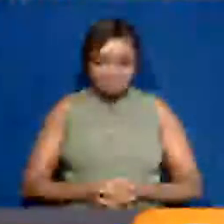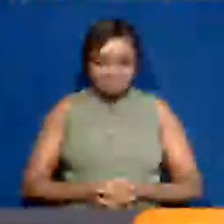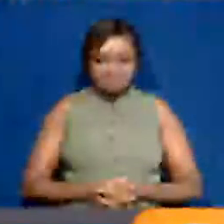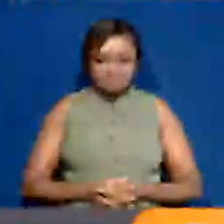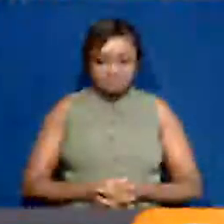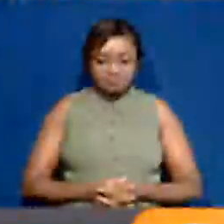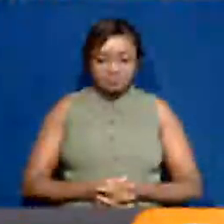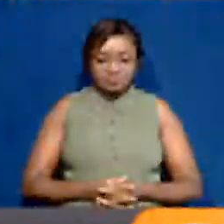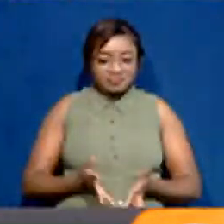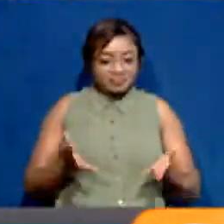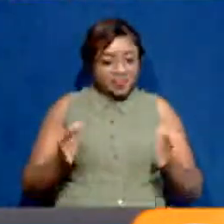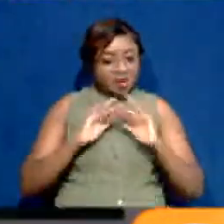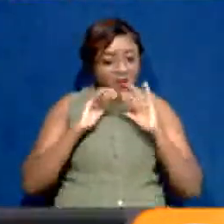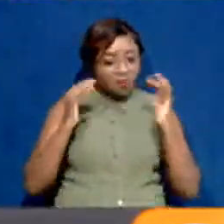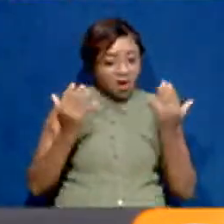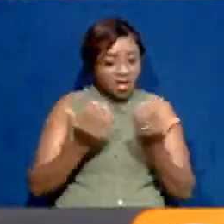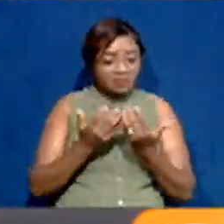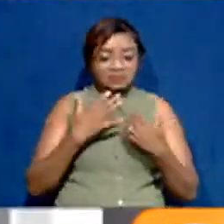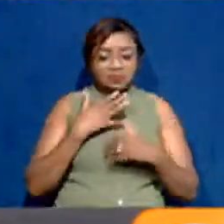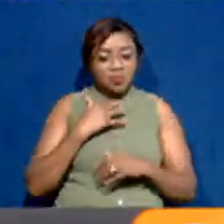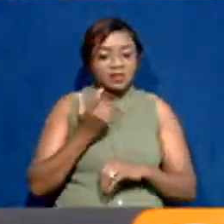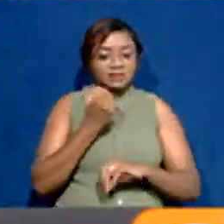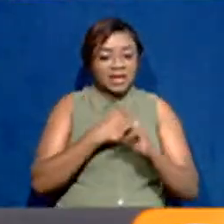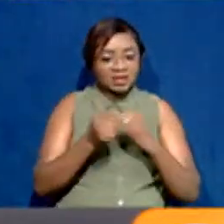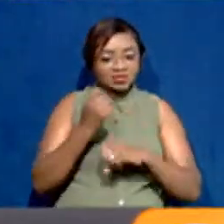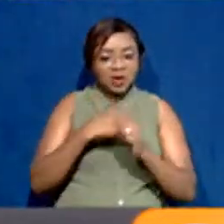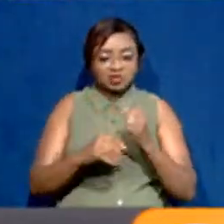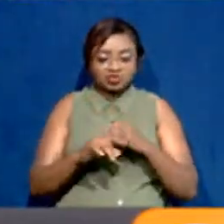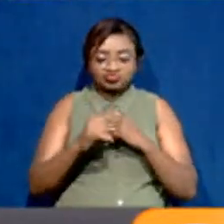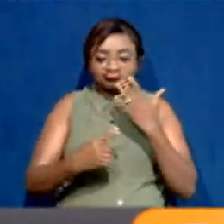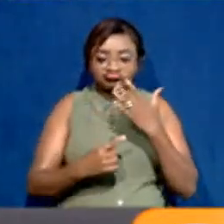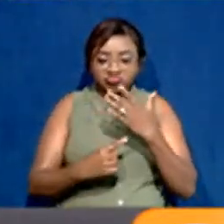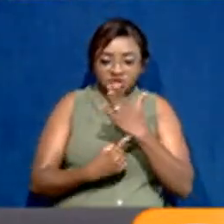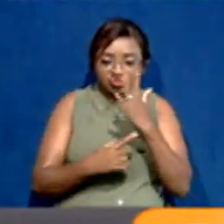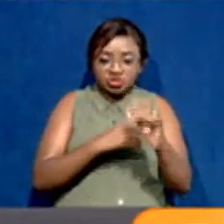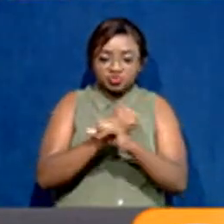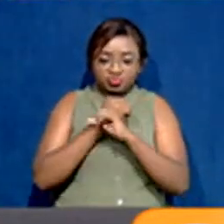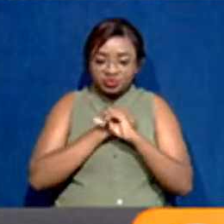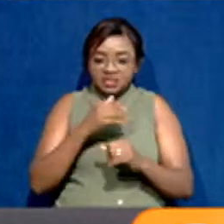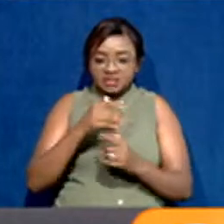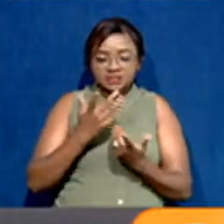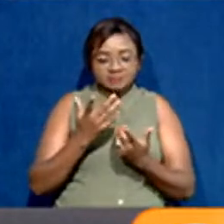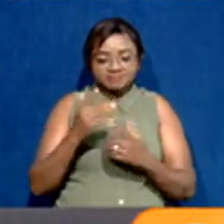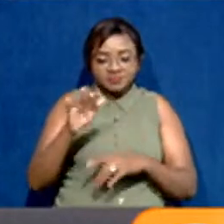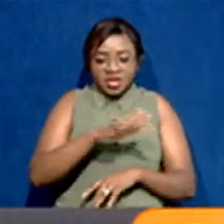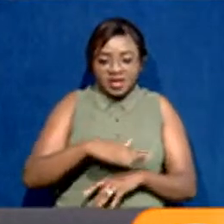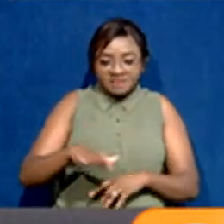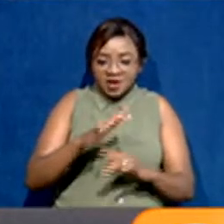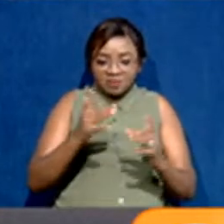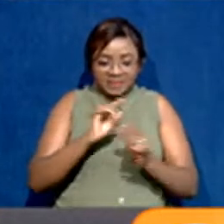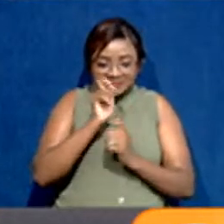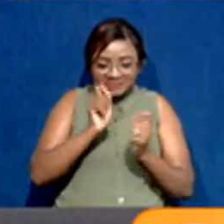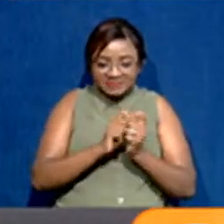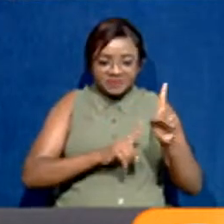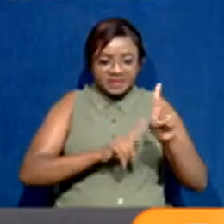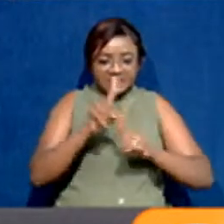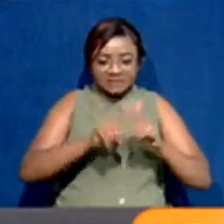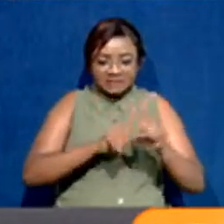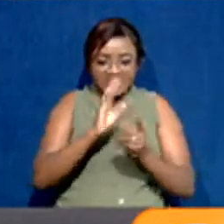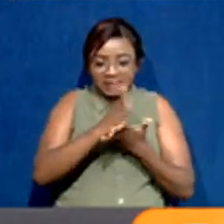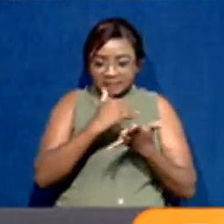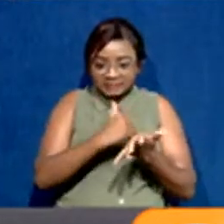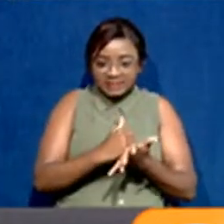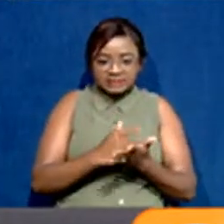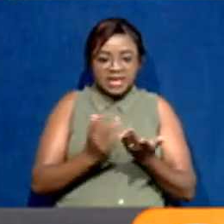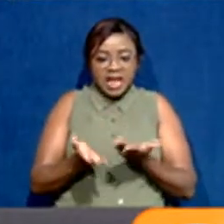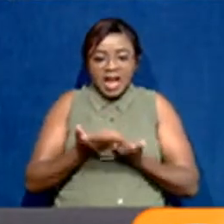Now, as the world moves towards cleaner, cheaper technology in the transport sector to heighten efficiency and